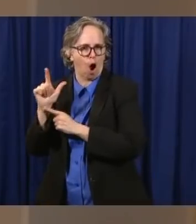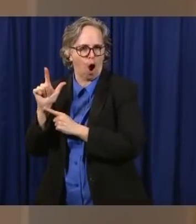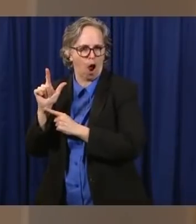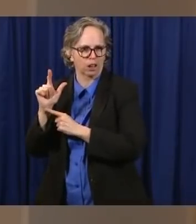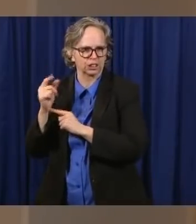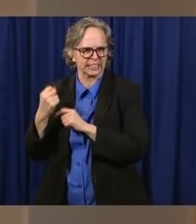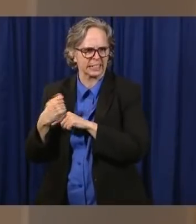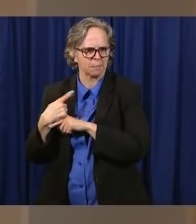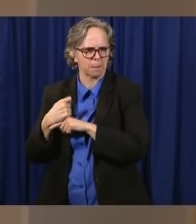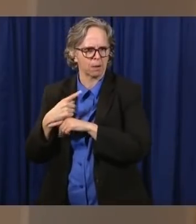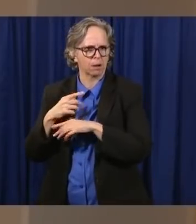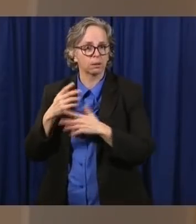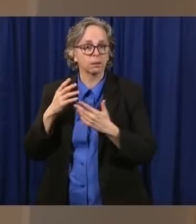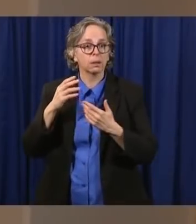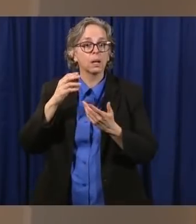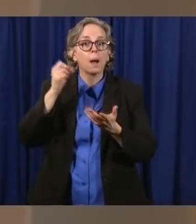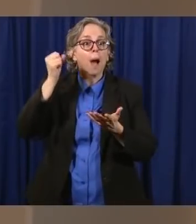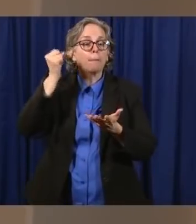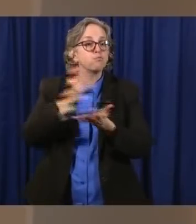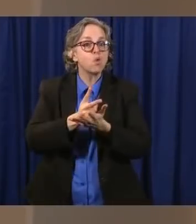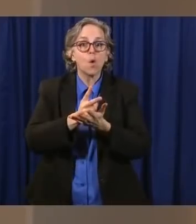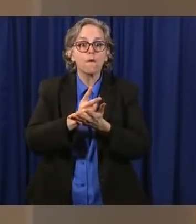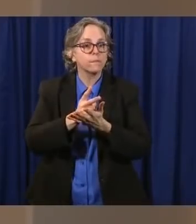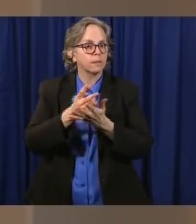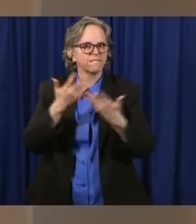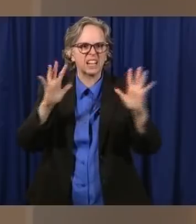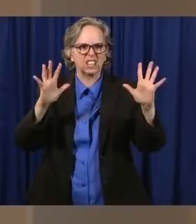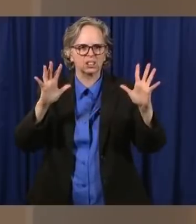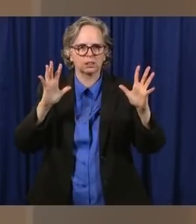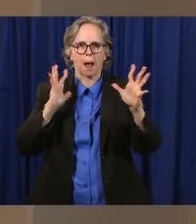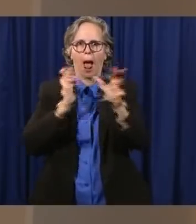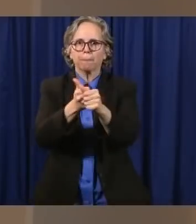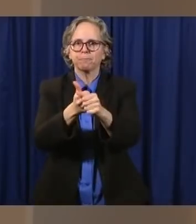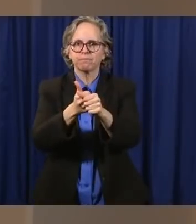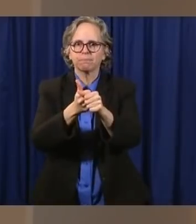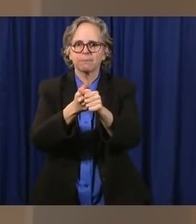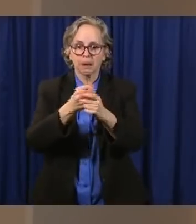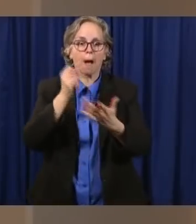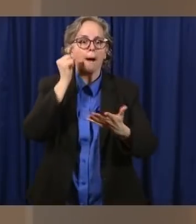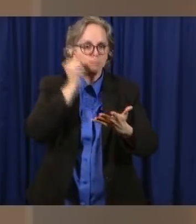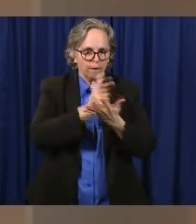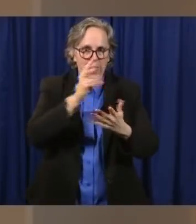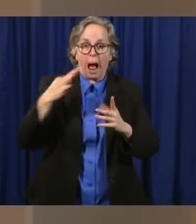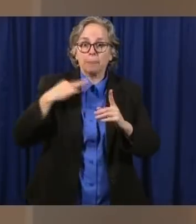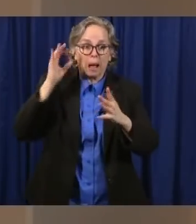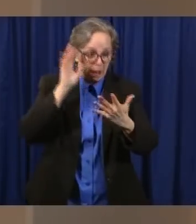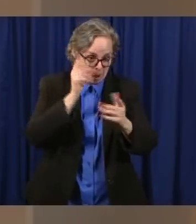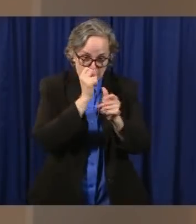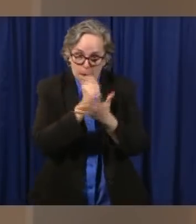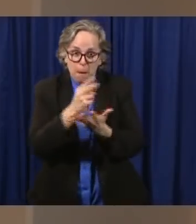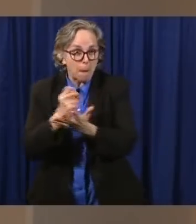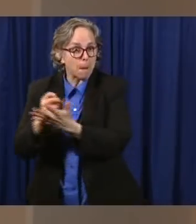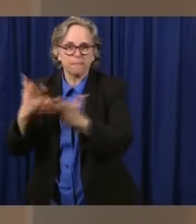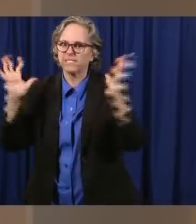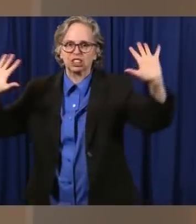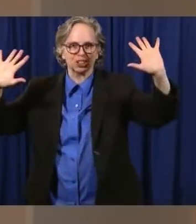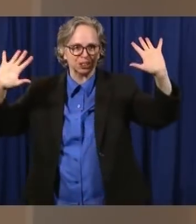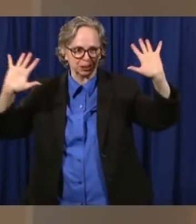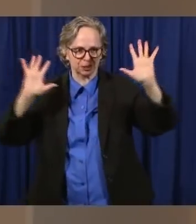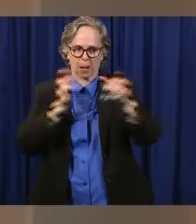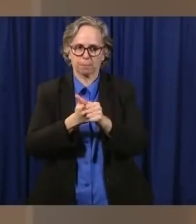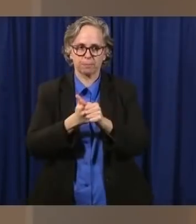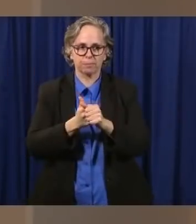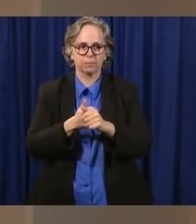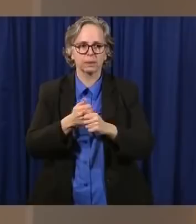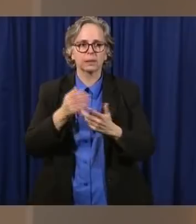all approved claims. So all claims that have been approved have been caught up either with the digital payment